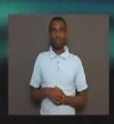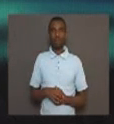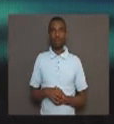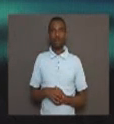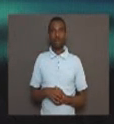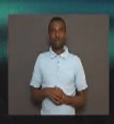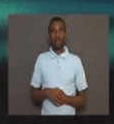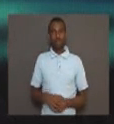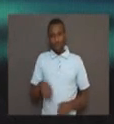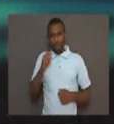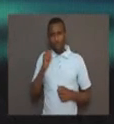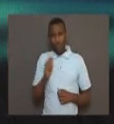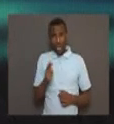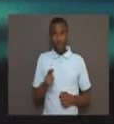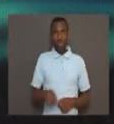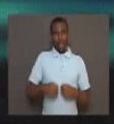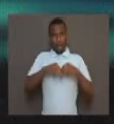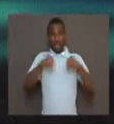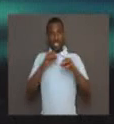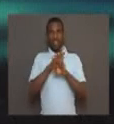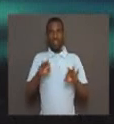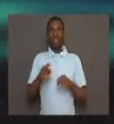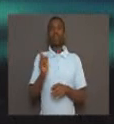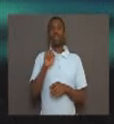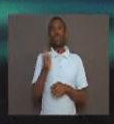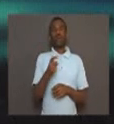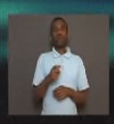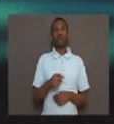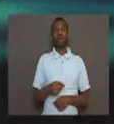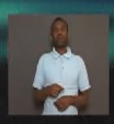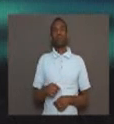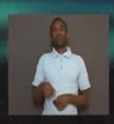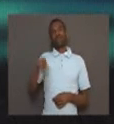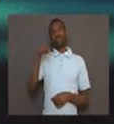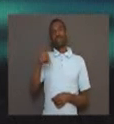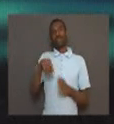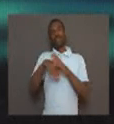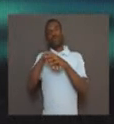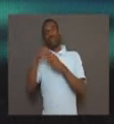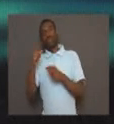Eventually, the magnetic field will be without charge.